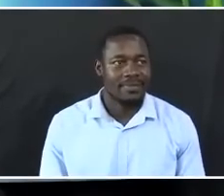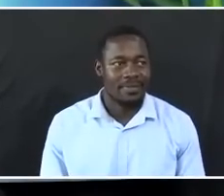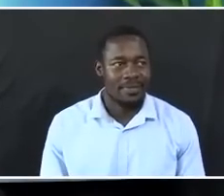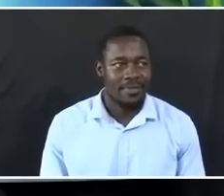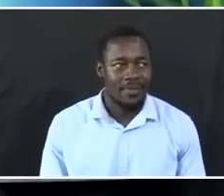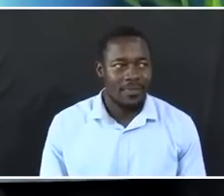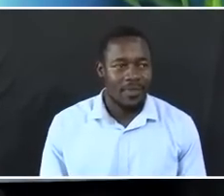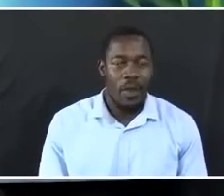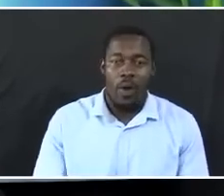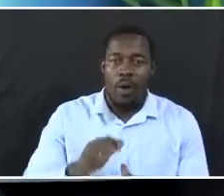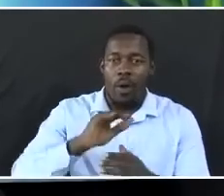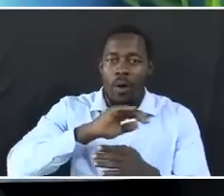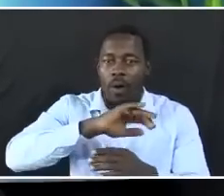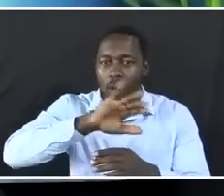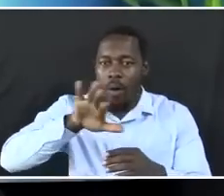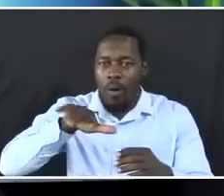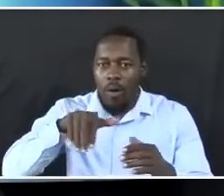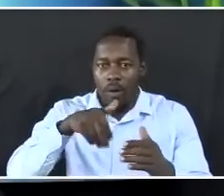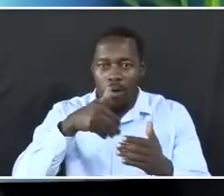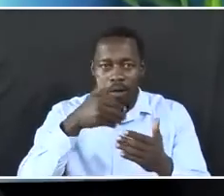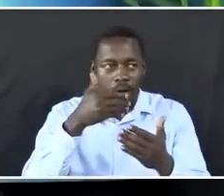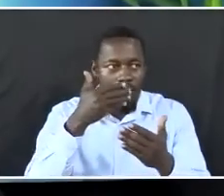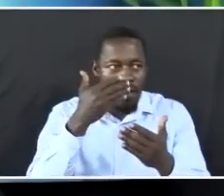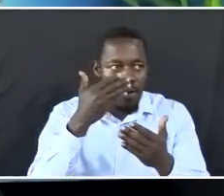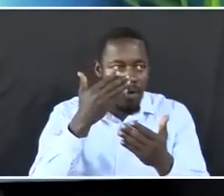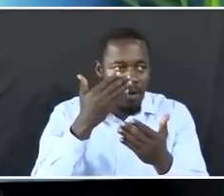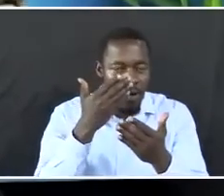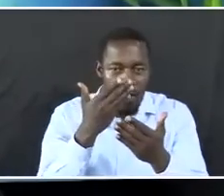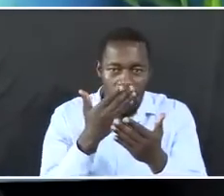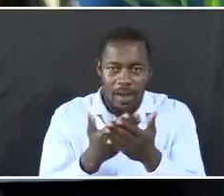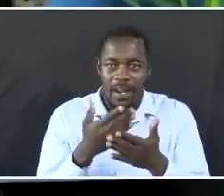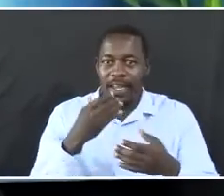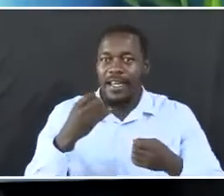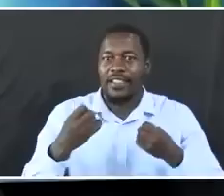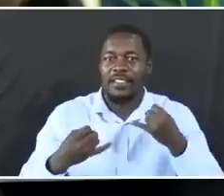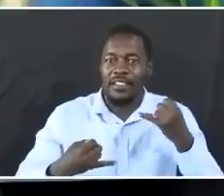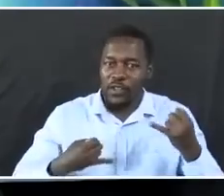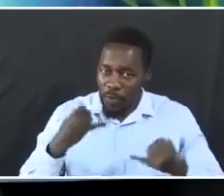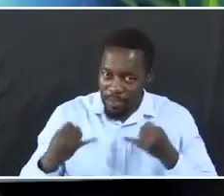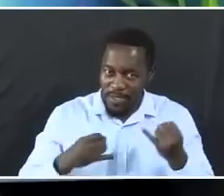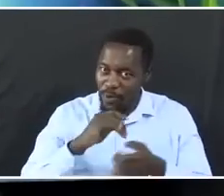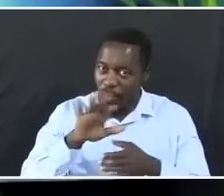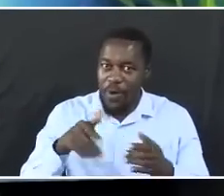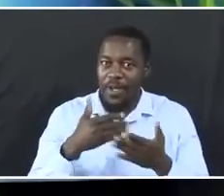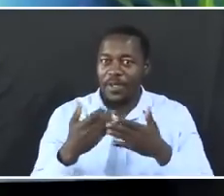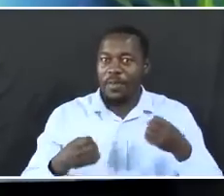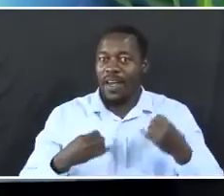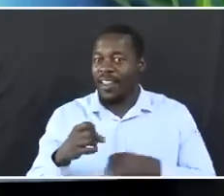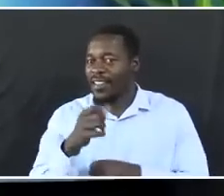All forms of sexual immorality, all,